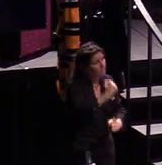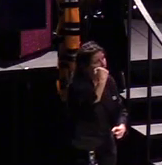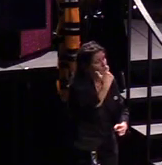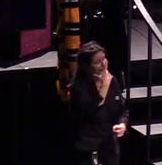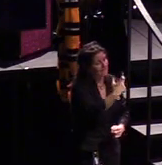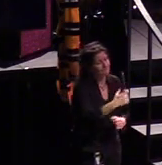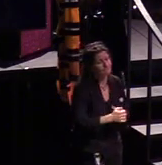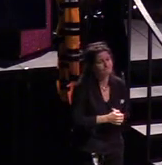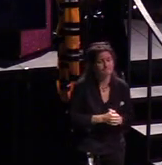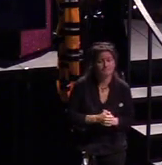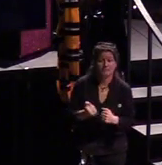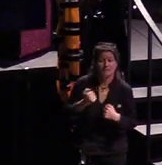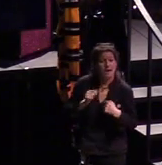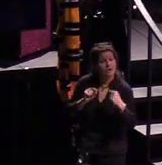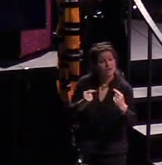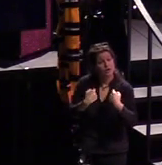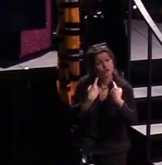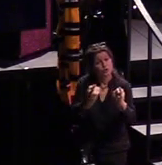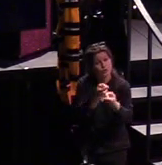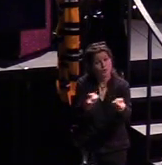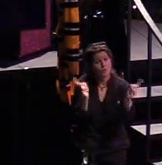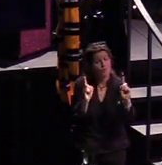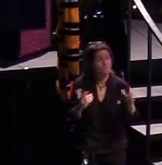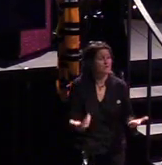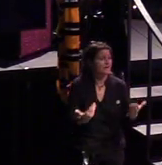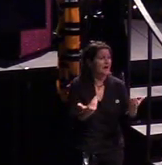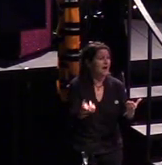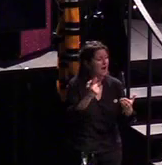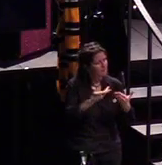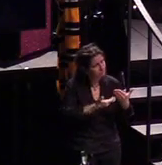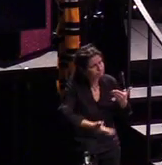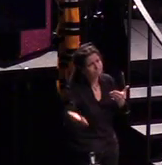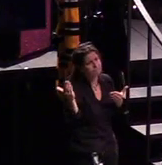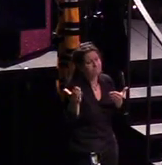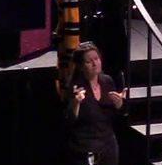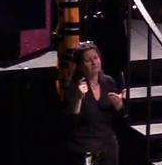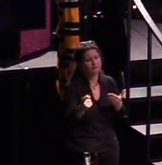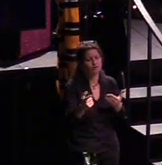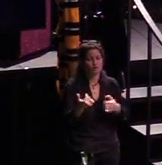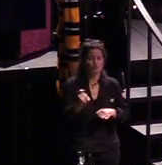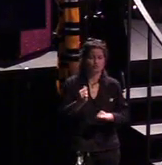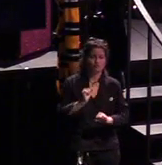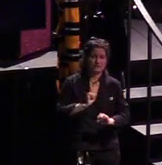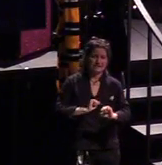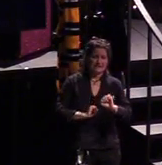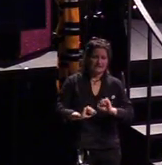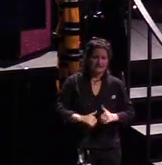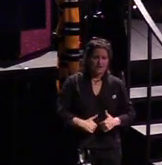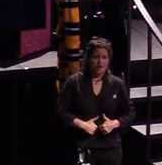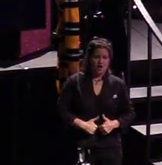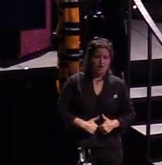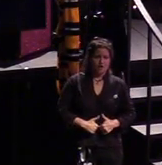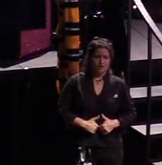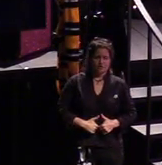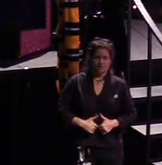my challenge to you for today and beyond is to resist the urge to just speak to